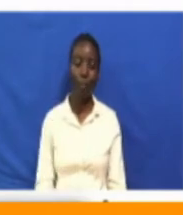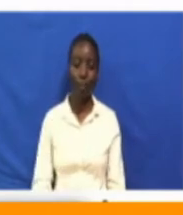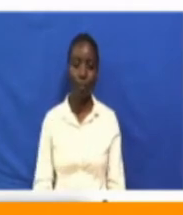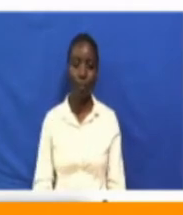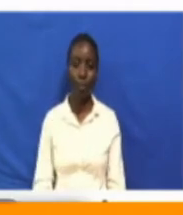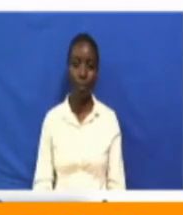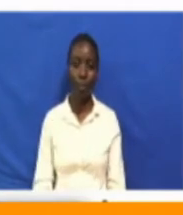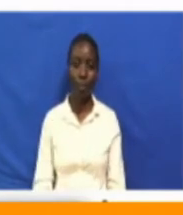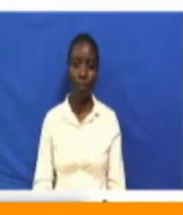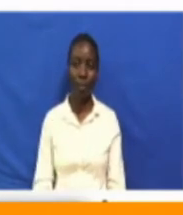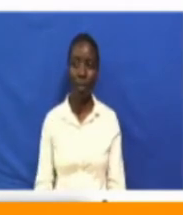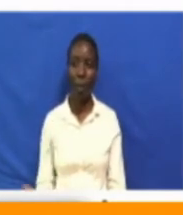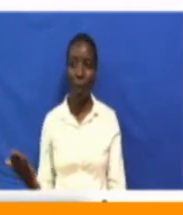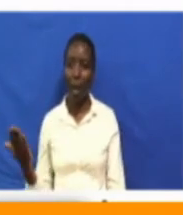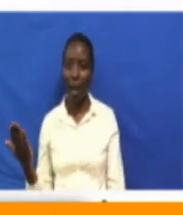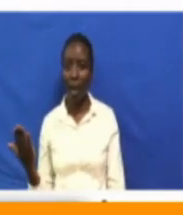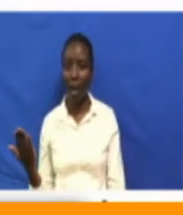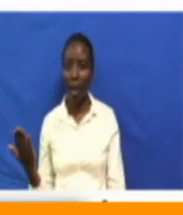foreign